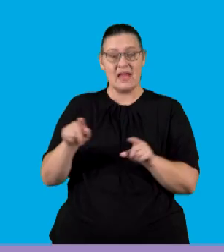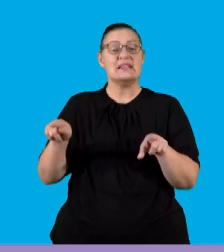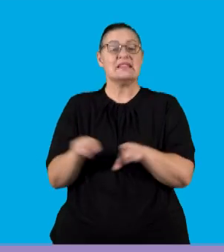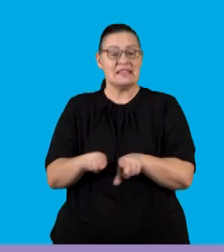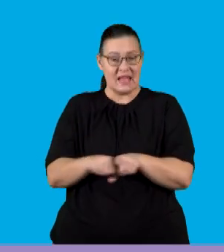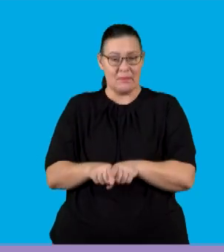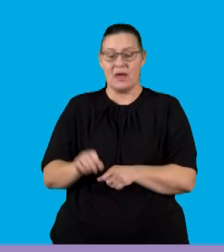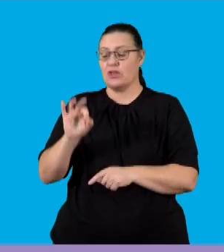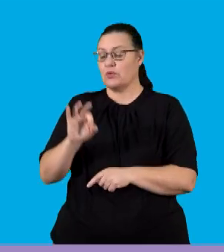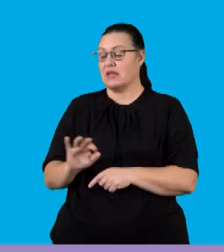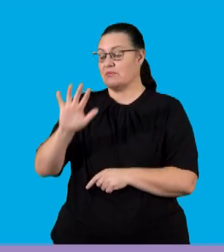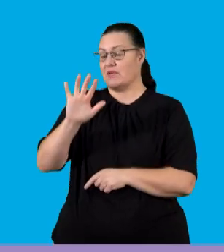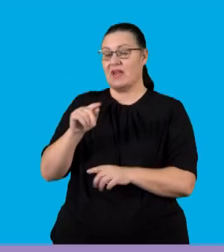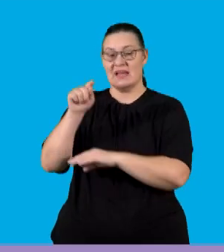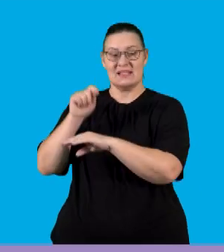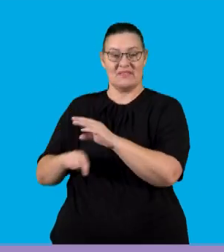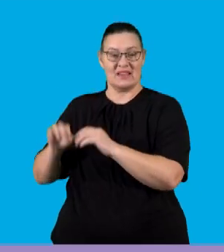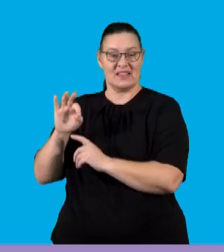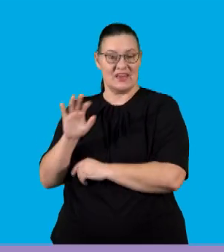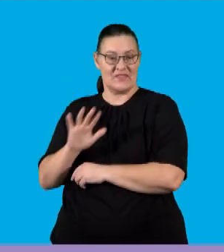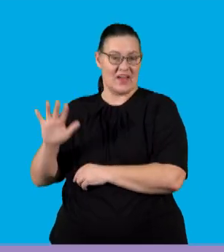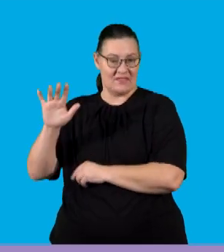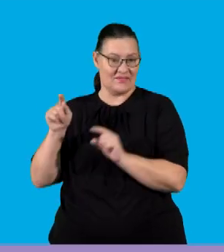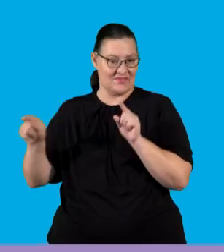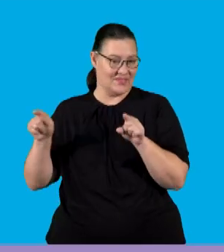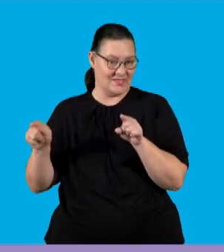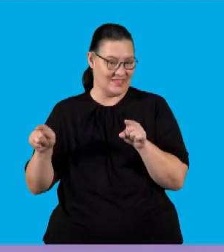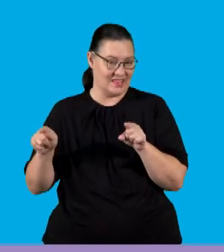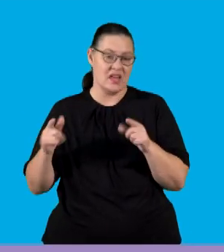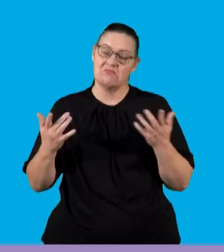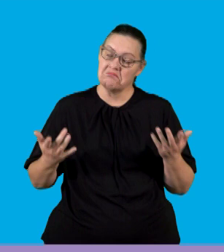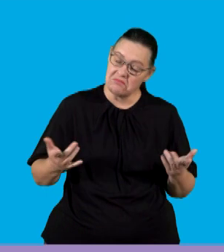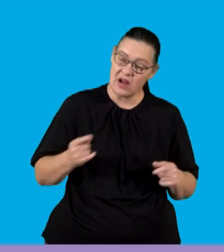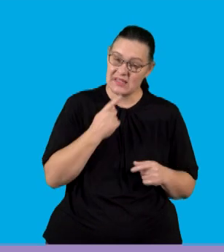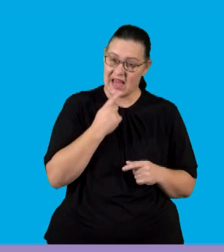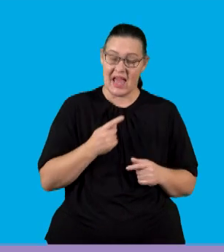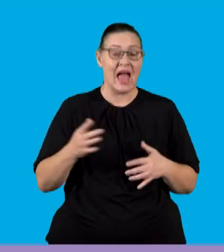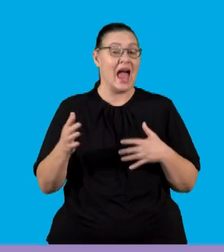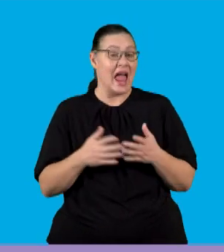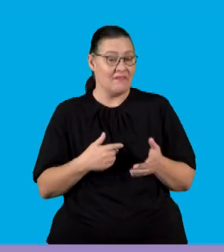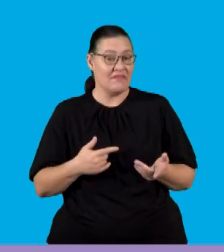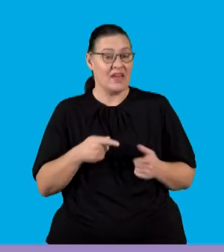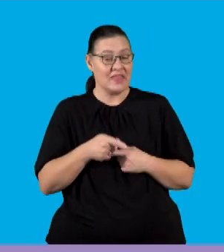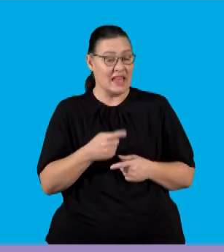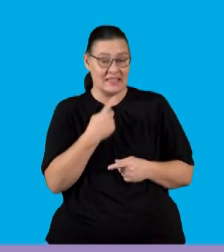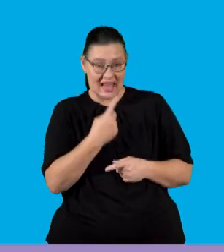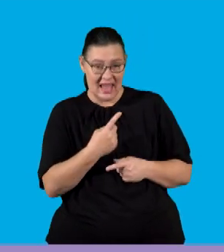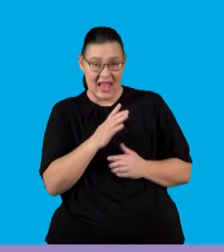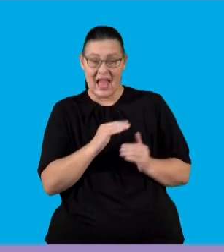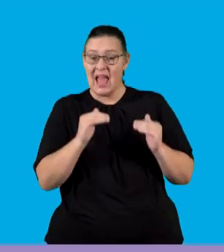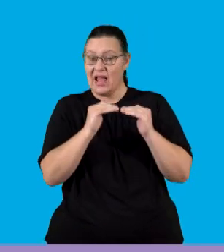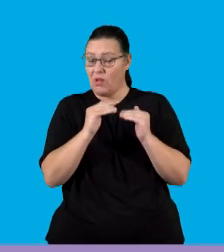same as 3 exponent 5 divided by 3 exponent 5, we can therefore conclude that what they are equals